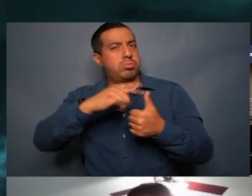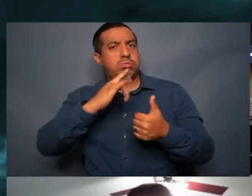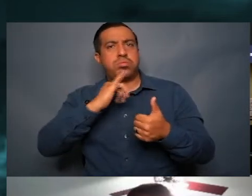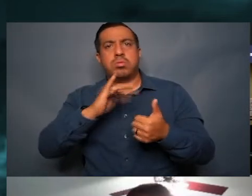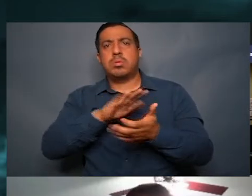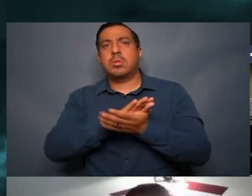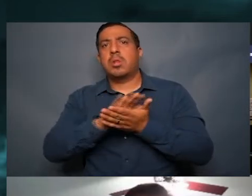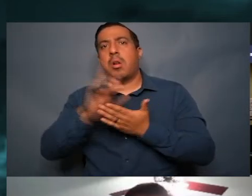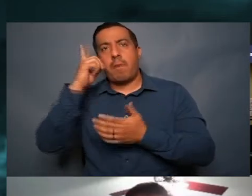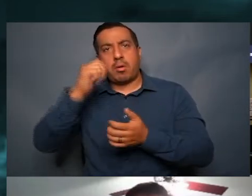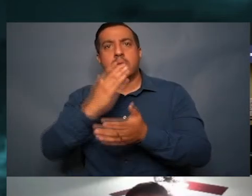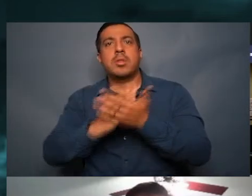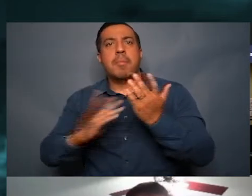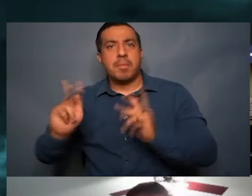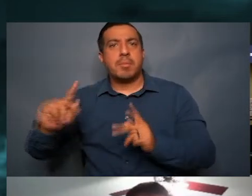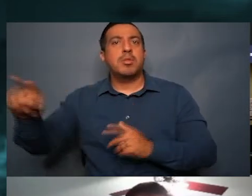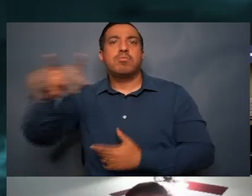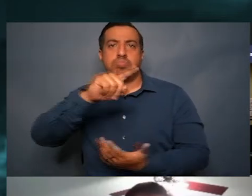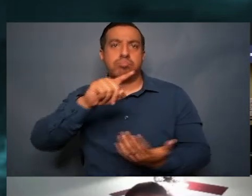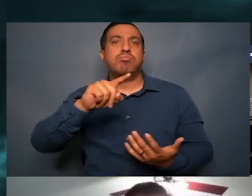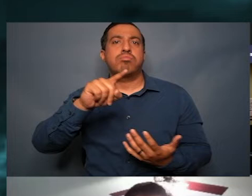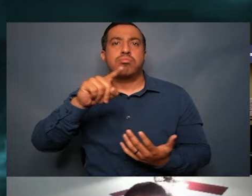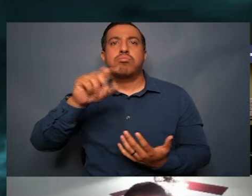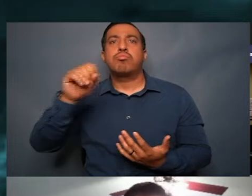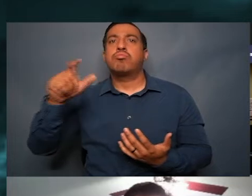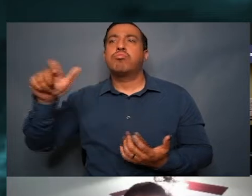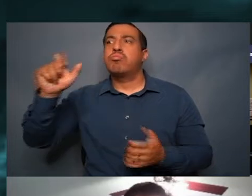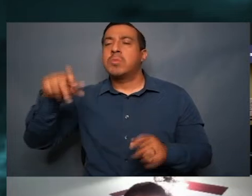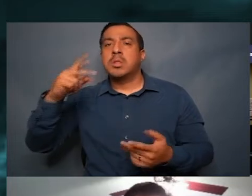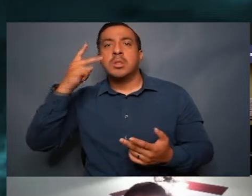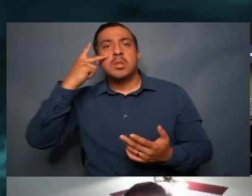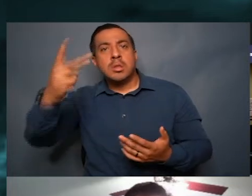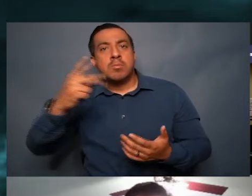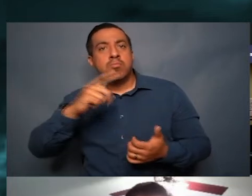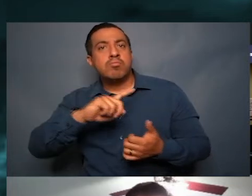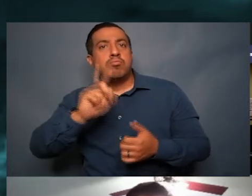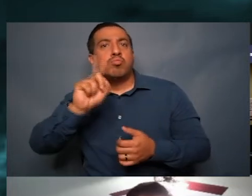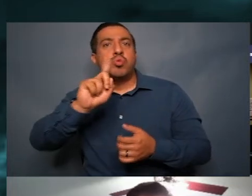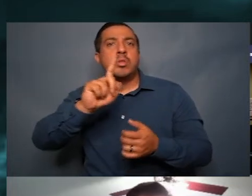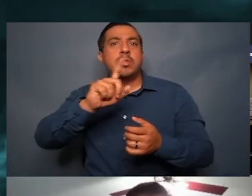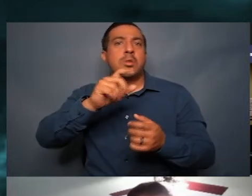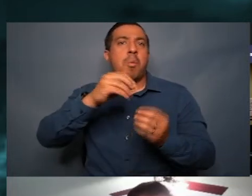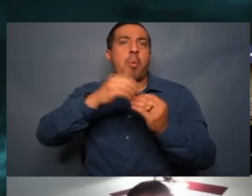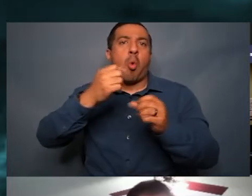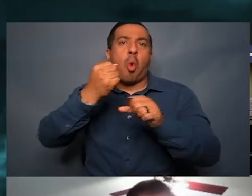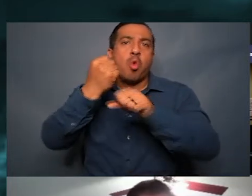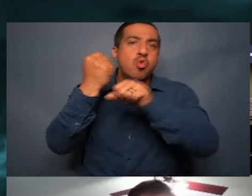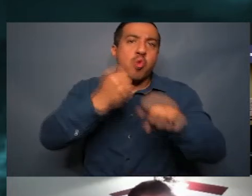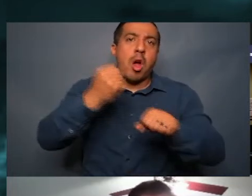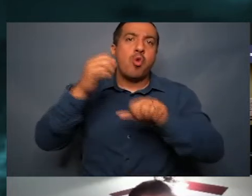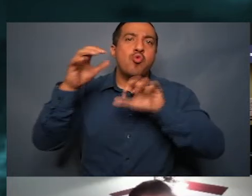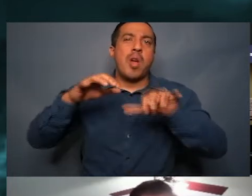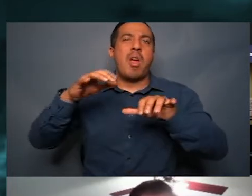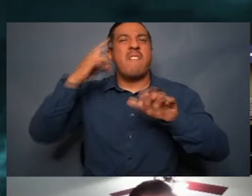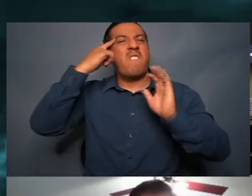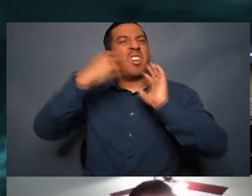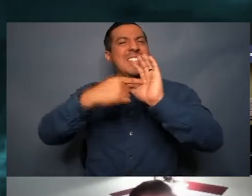For example, for all the people to see where are the stronger rain, for